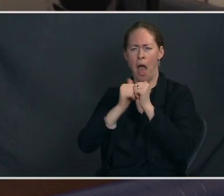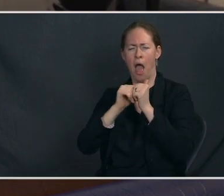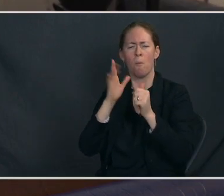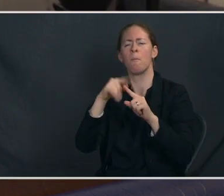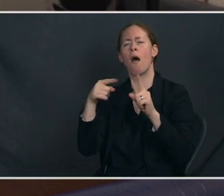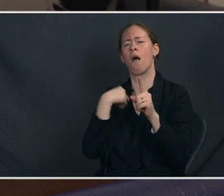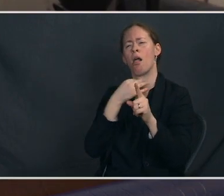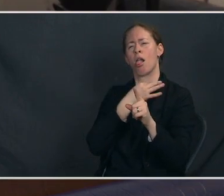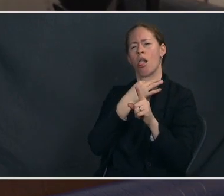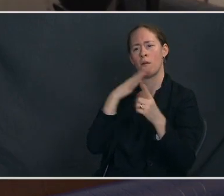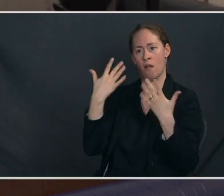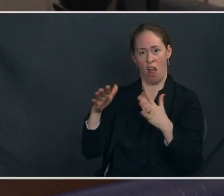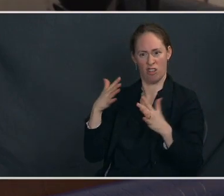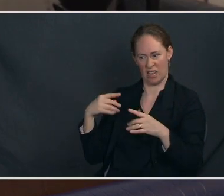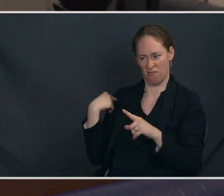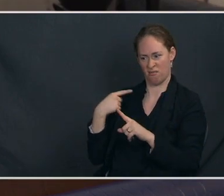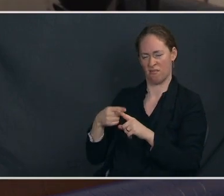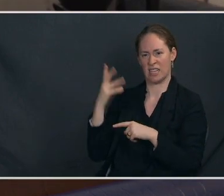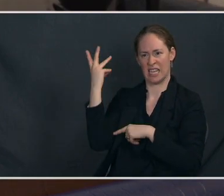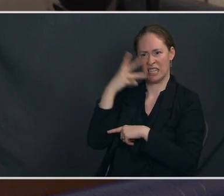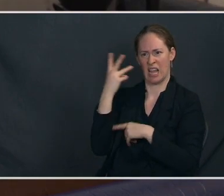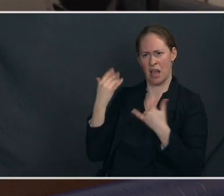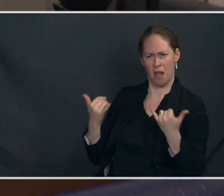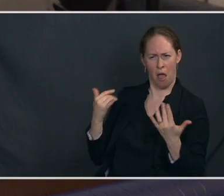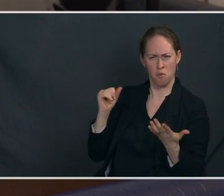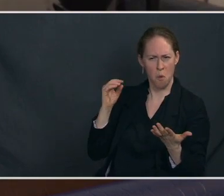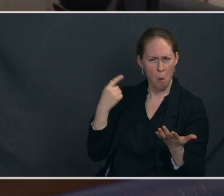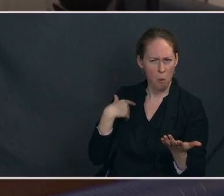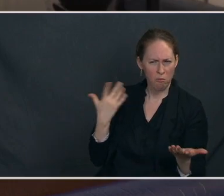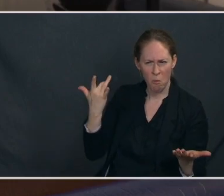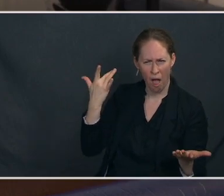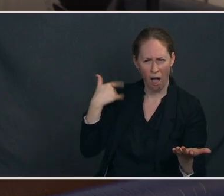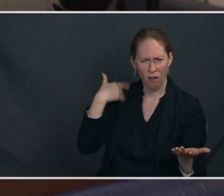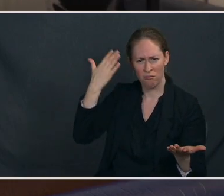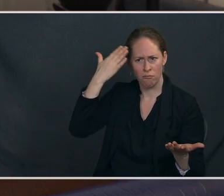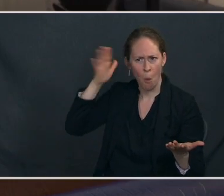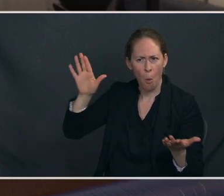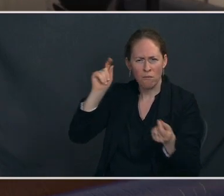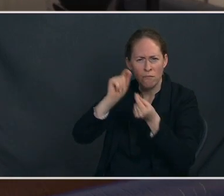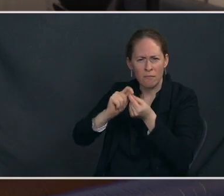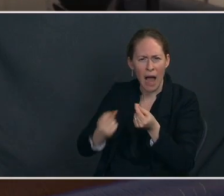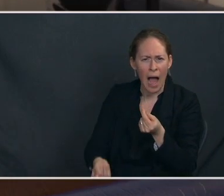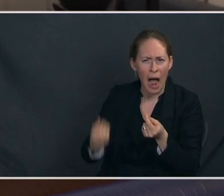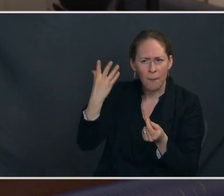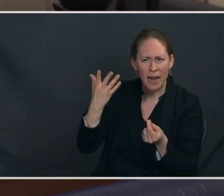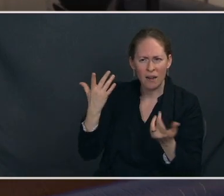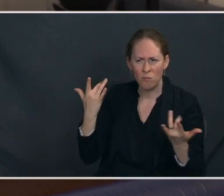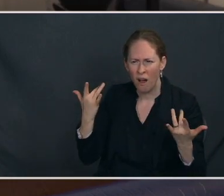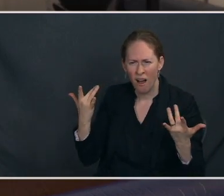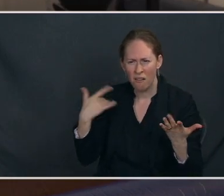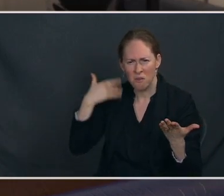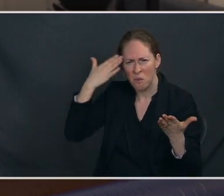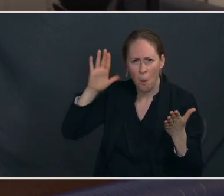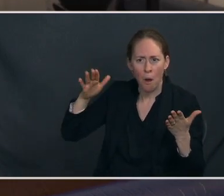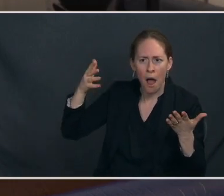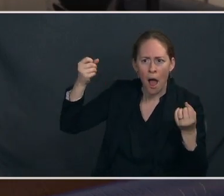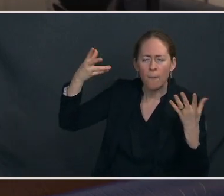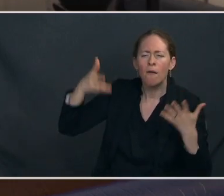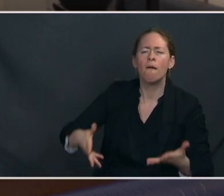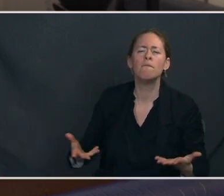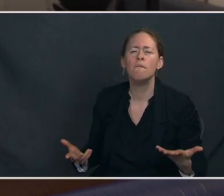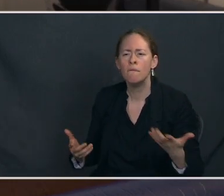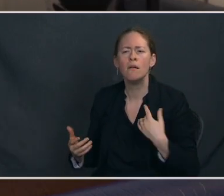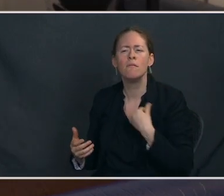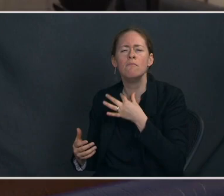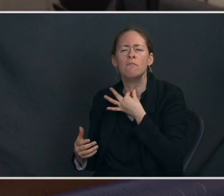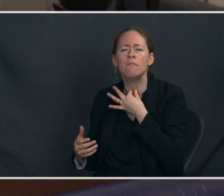6 days. Mm-hmm. Why don't we know exactly what is in this stockpile? What have been the hurdles, the biggest hurdles,